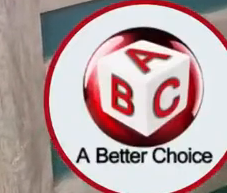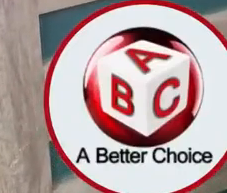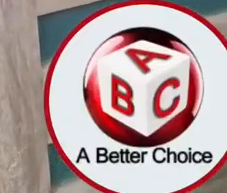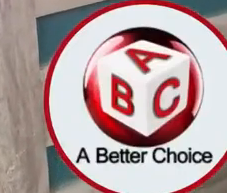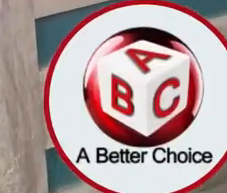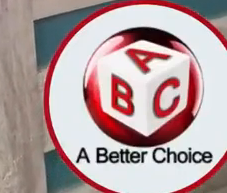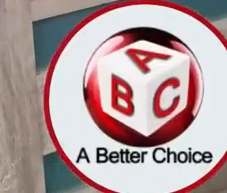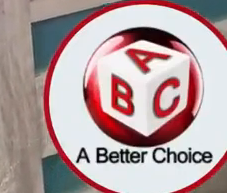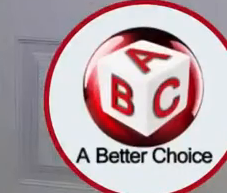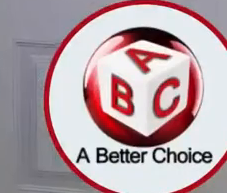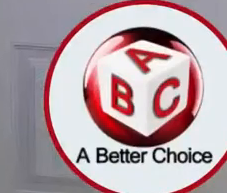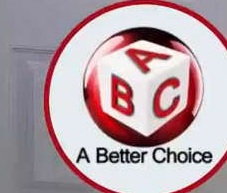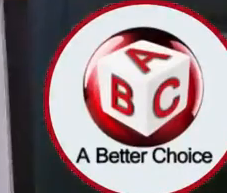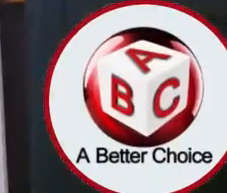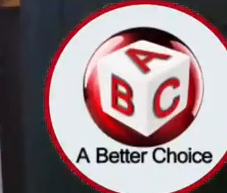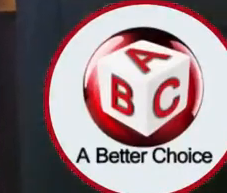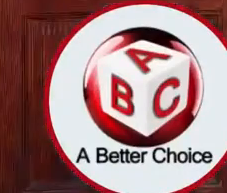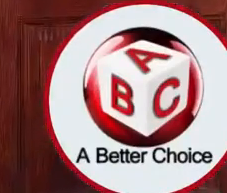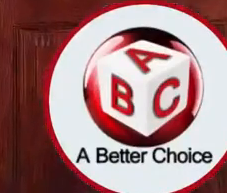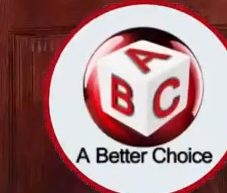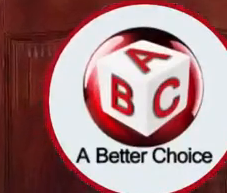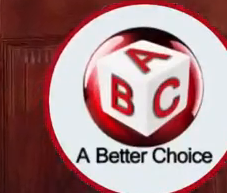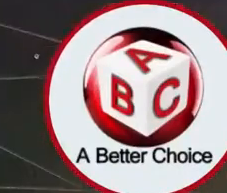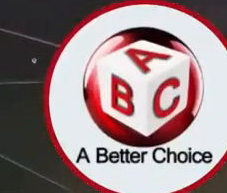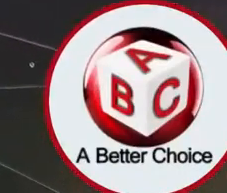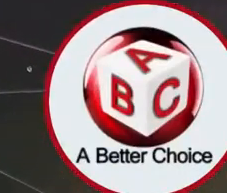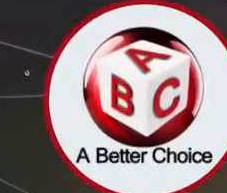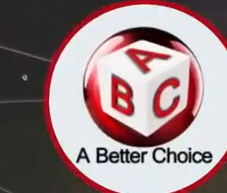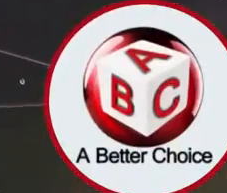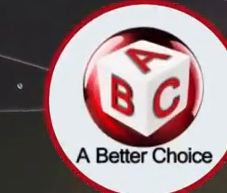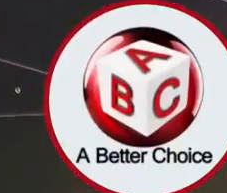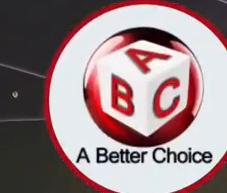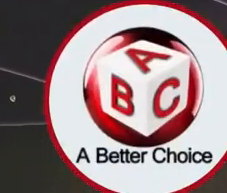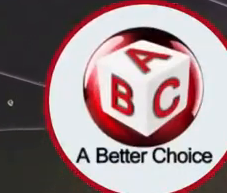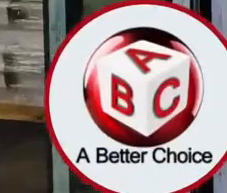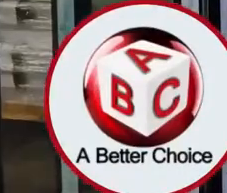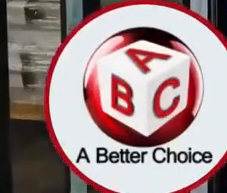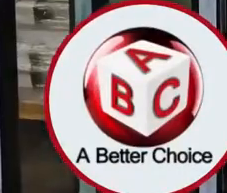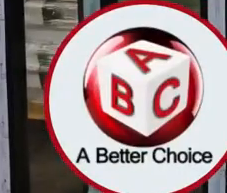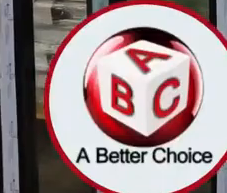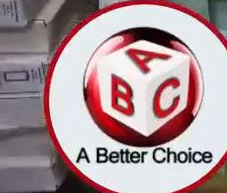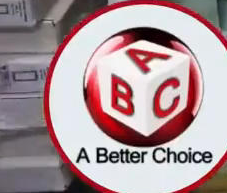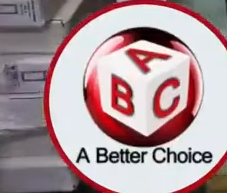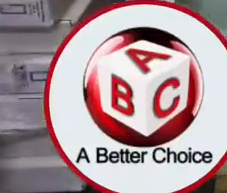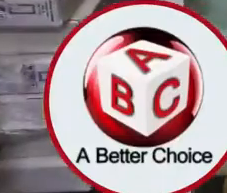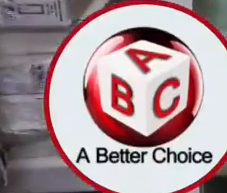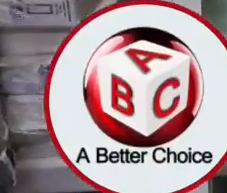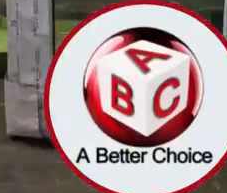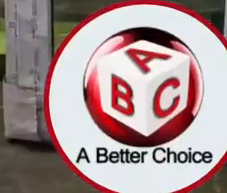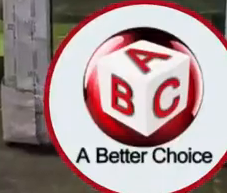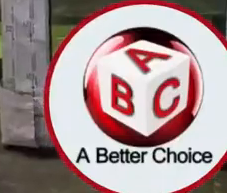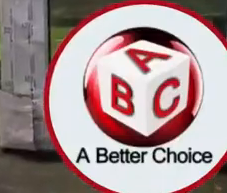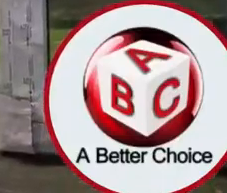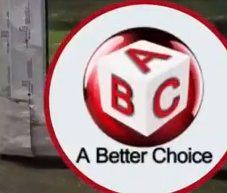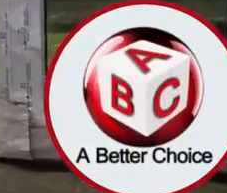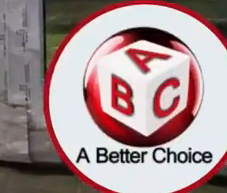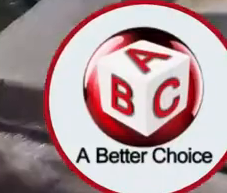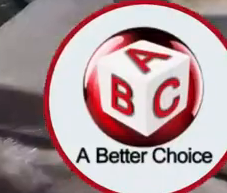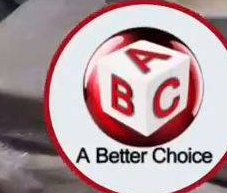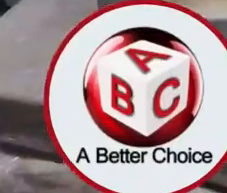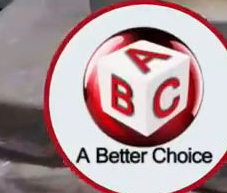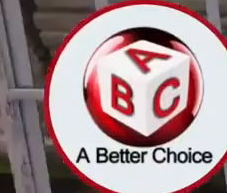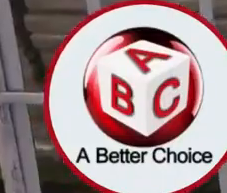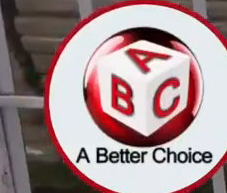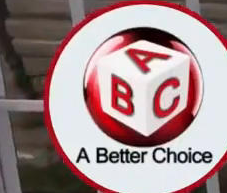with our premium wooden, steel panels, fiberglass, and steel security doors, complemented by our aluminum, UPVC, and